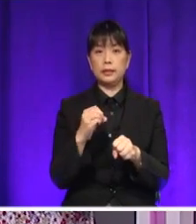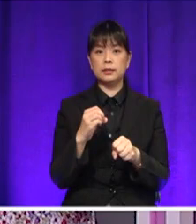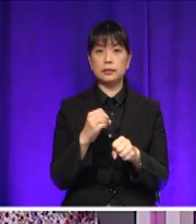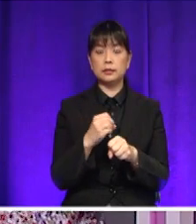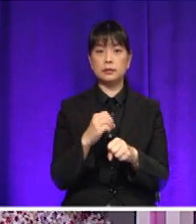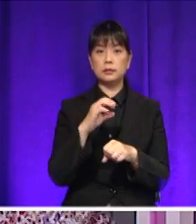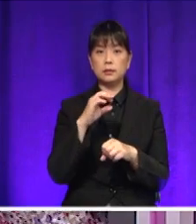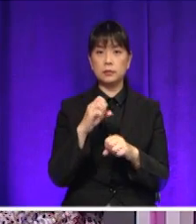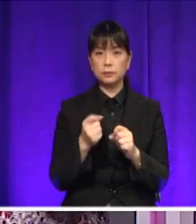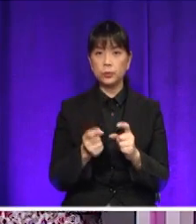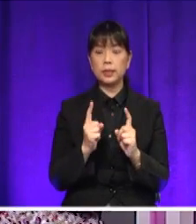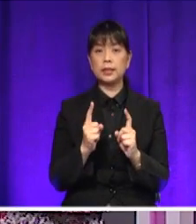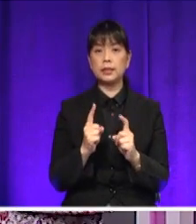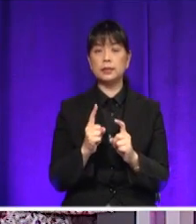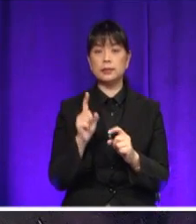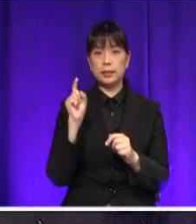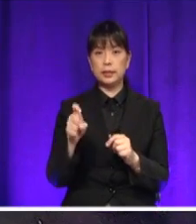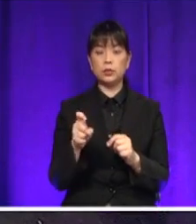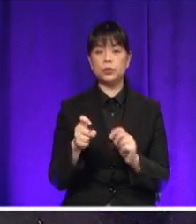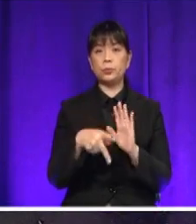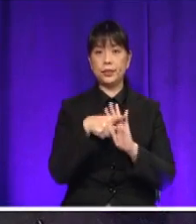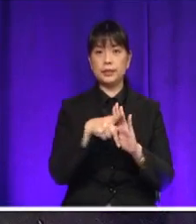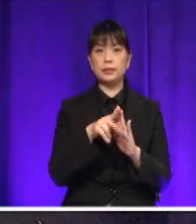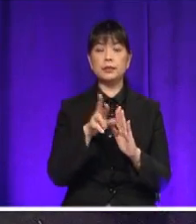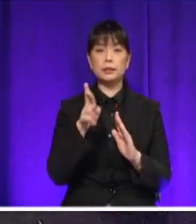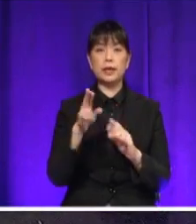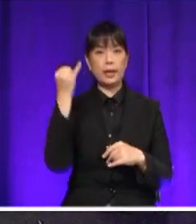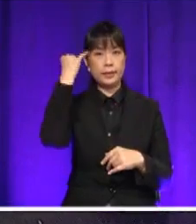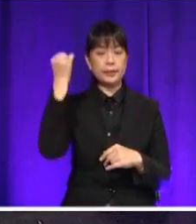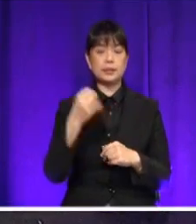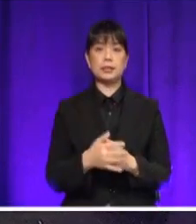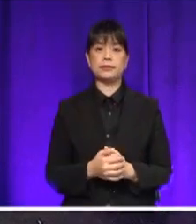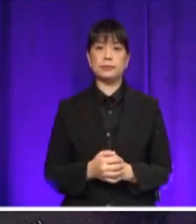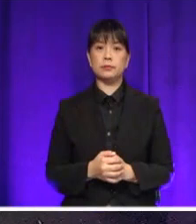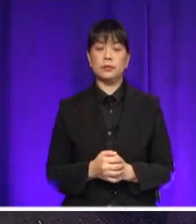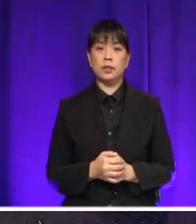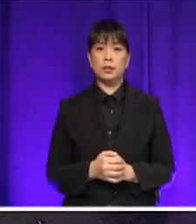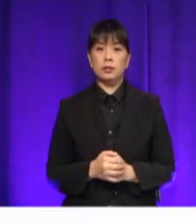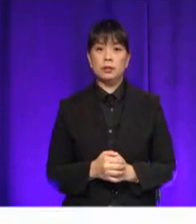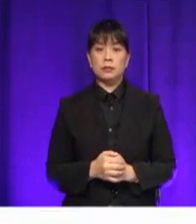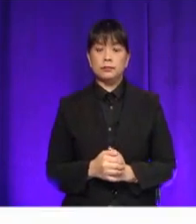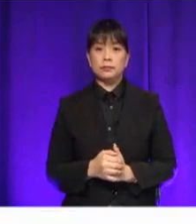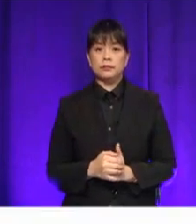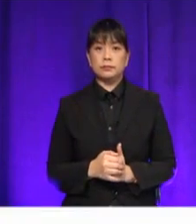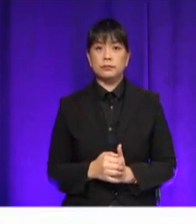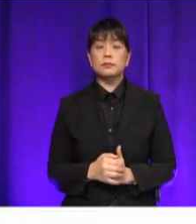ideas. Okay? All right. All right. Okay. Are we ready to